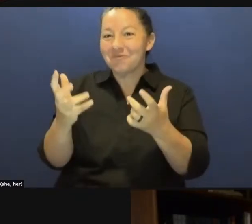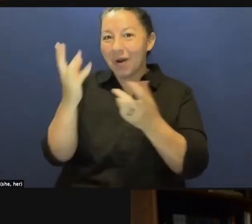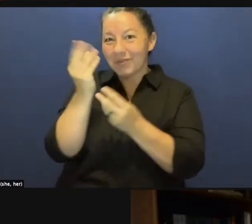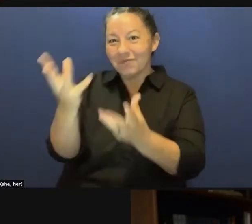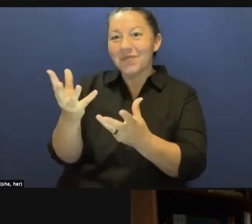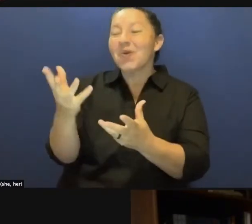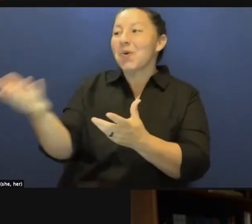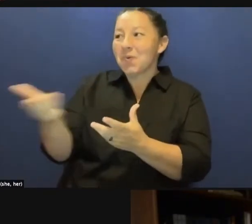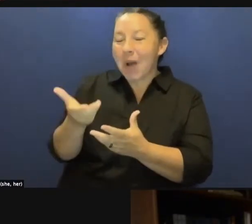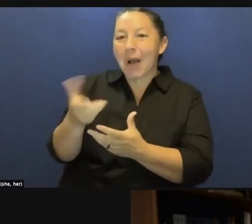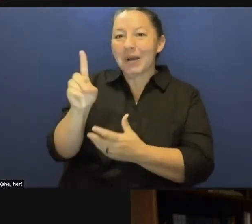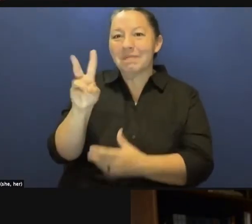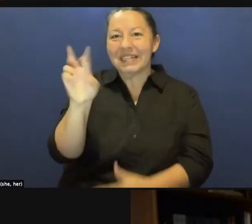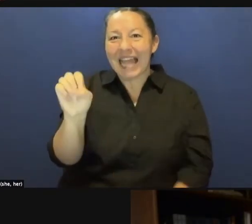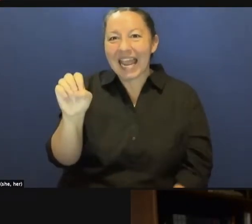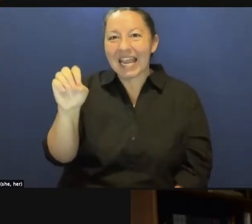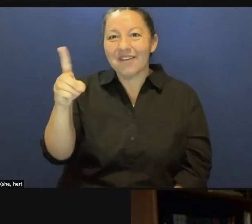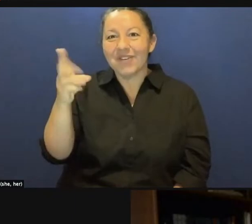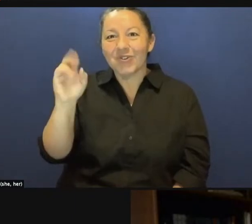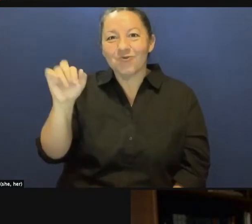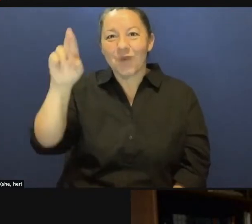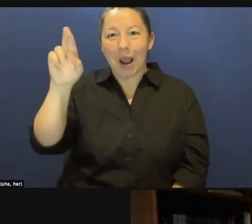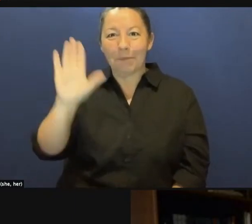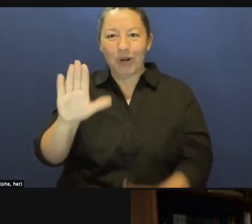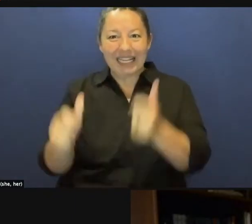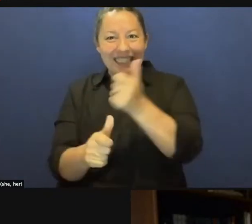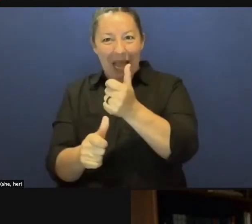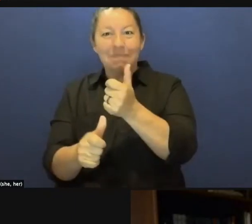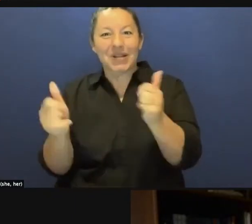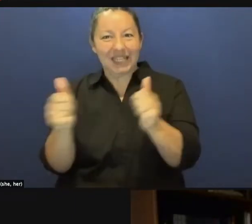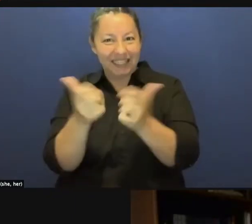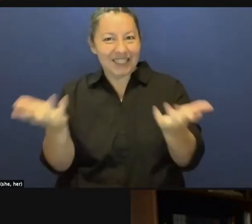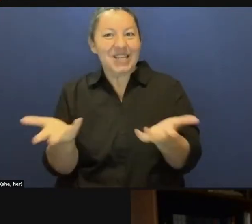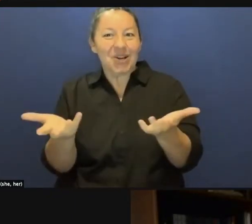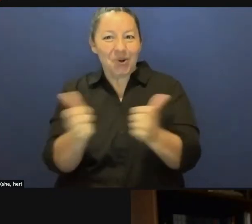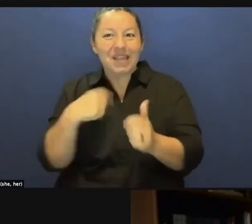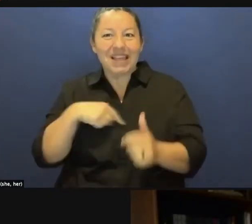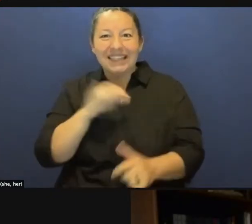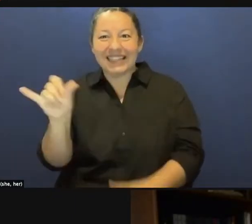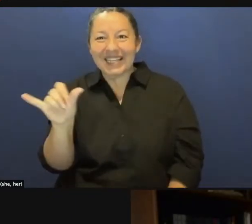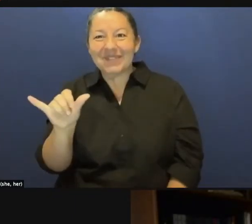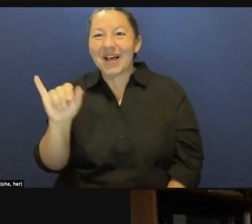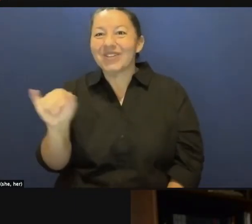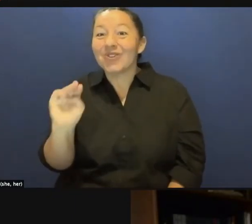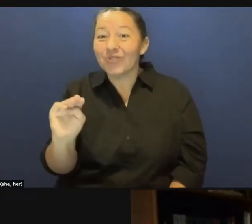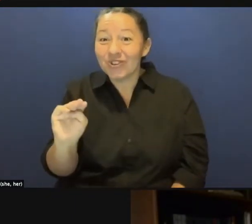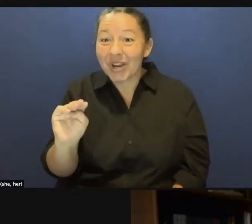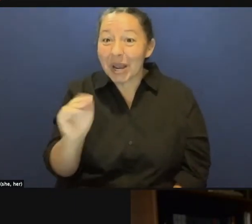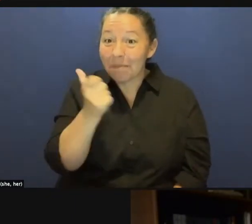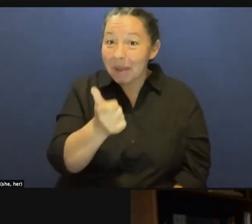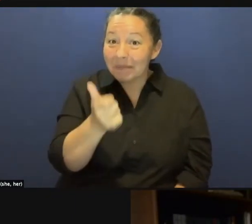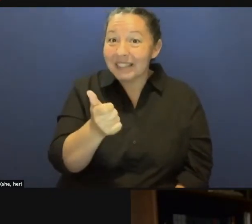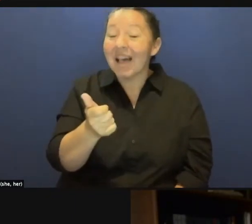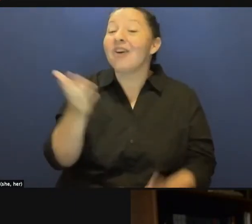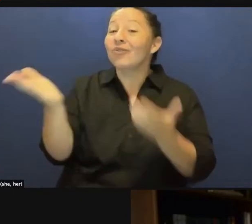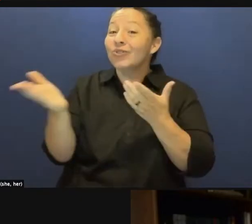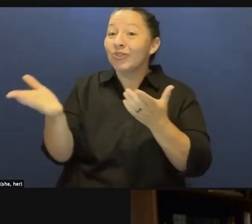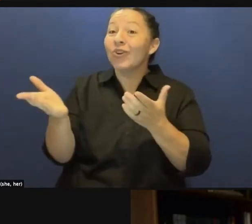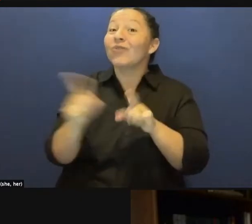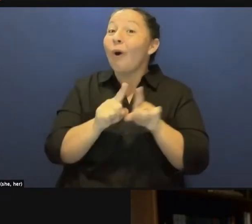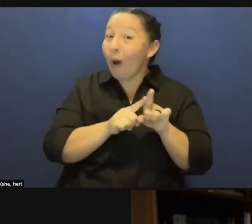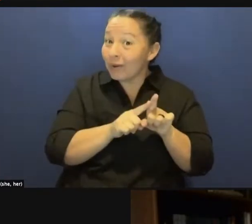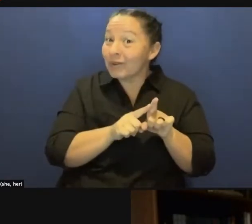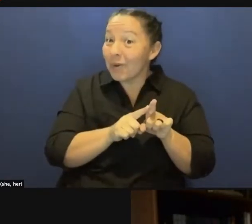Dave Draper, his deputy, who is with us as well here. Jim served, in addition to